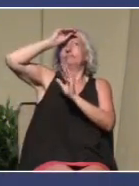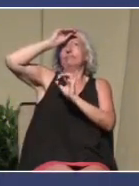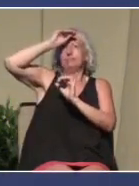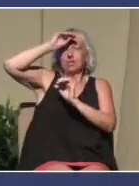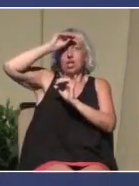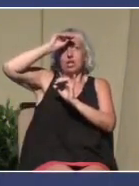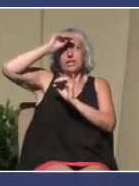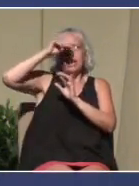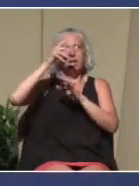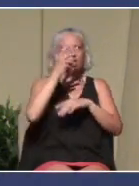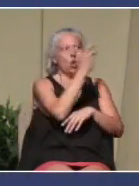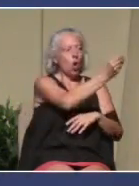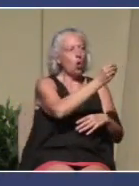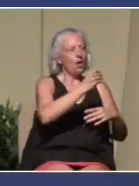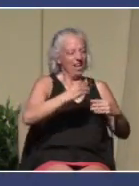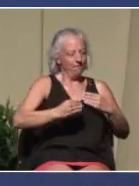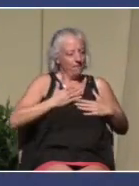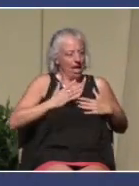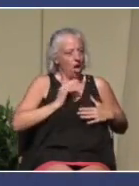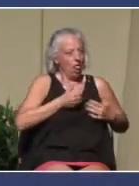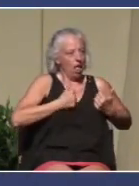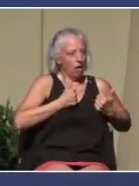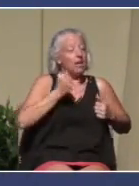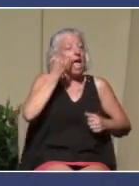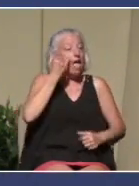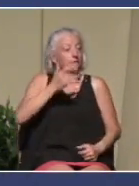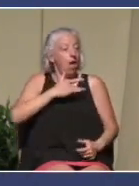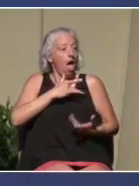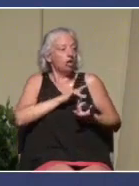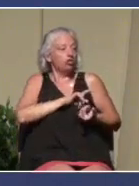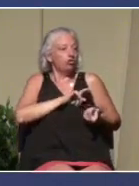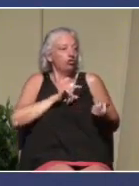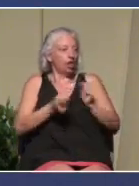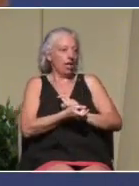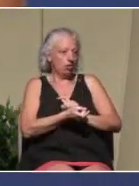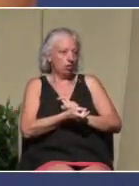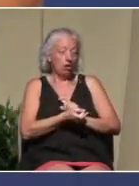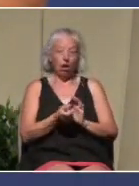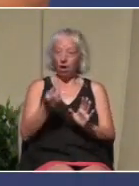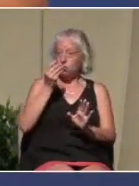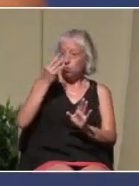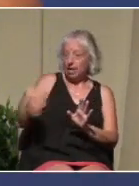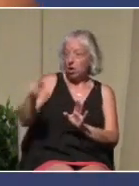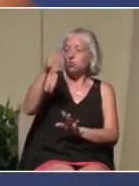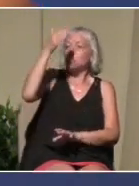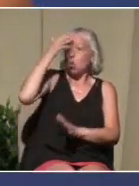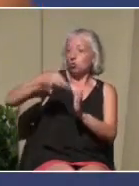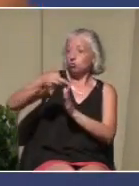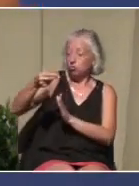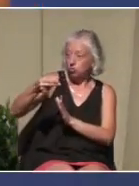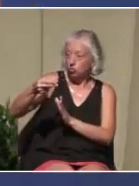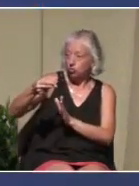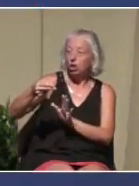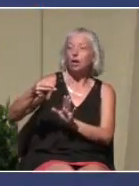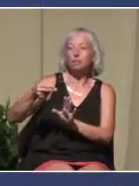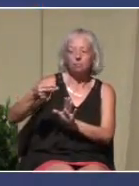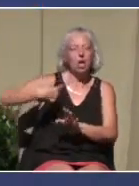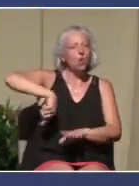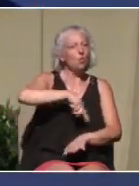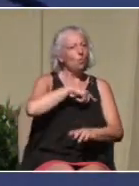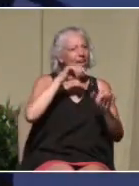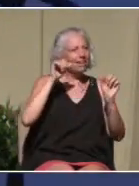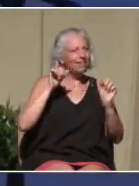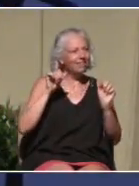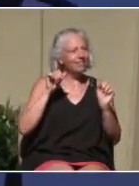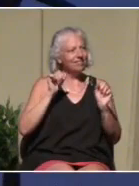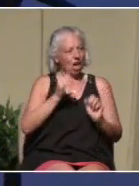heart transformation. And I don't care if you know the truths I'm going to be telling you today, that we could always know